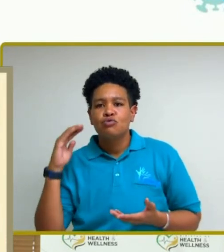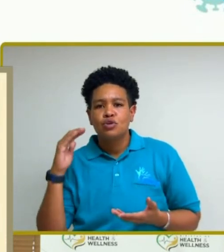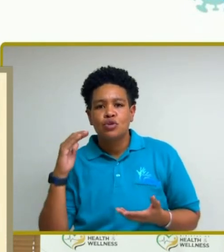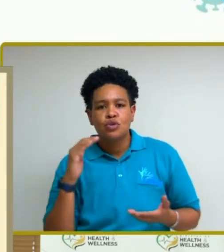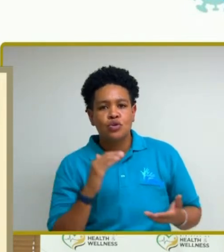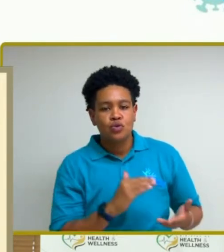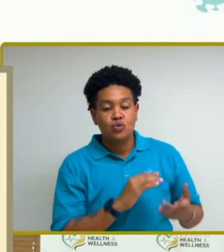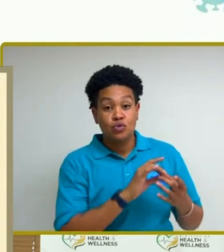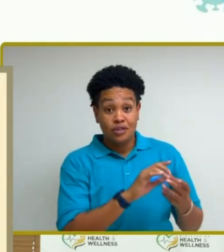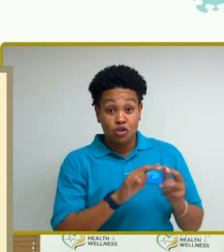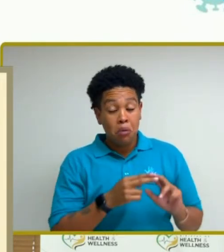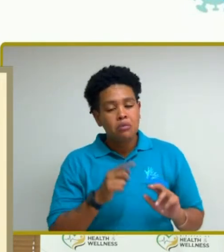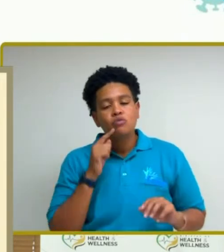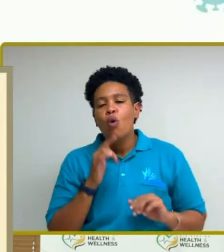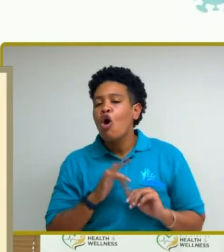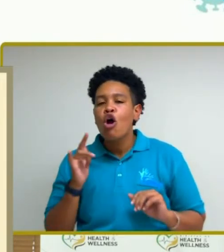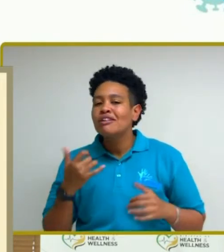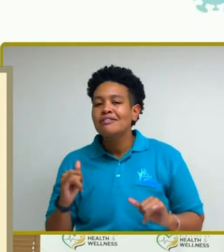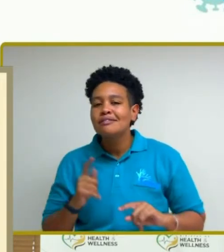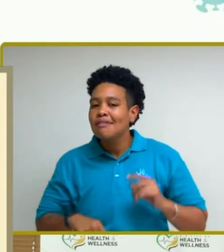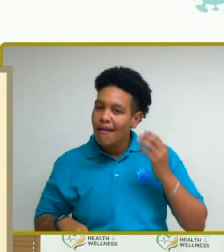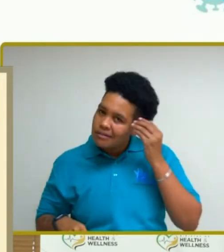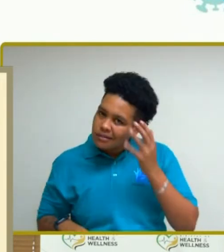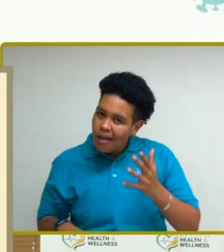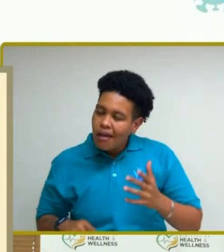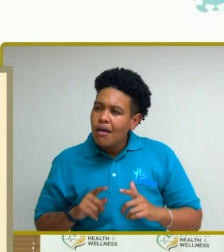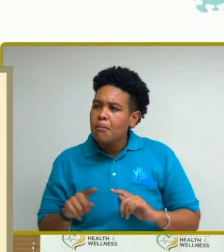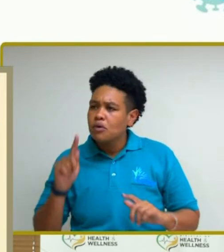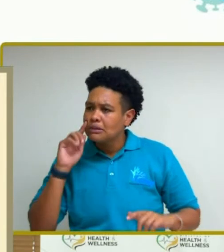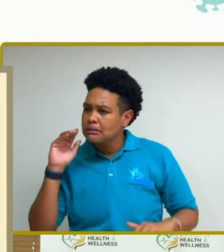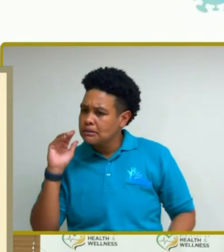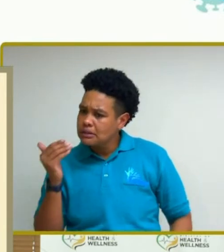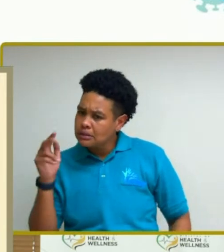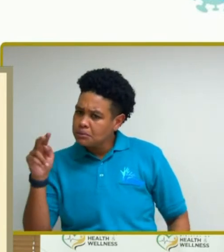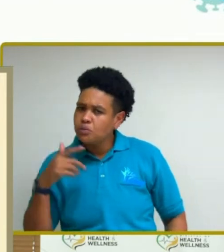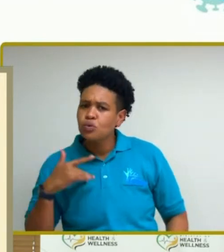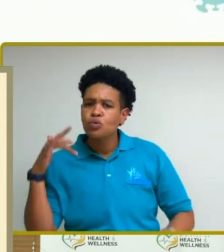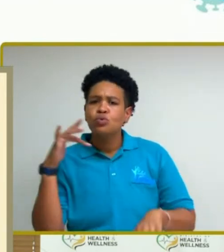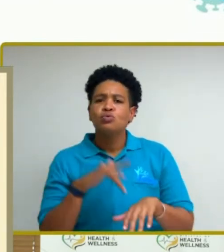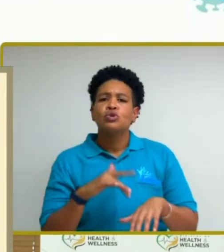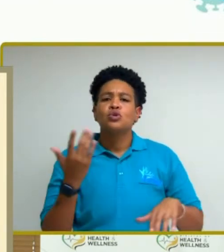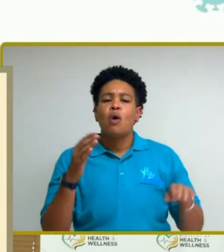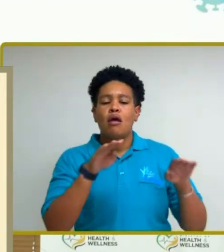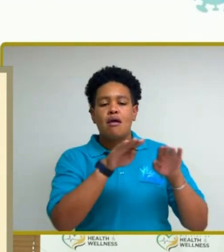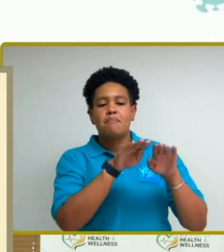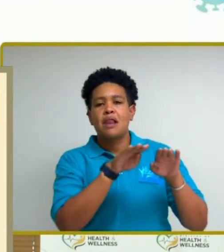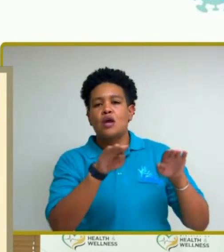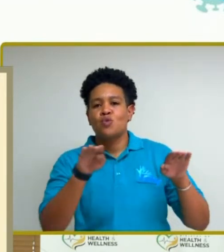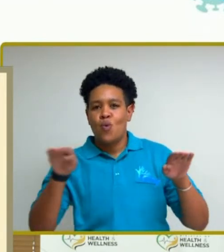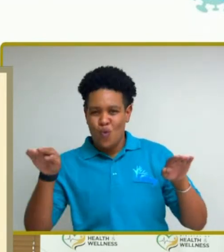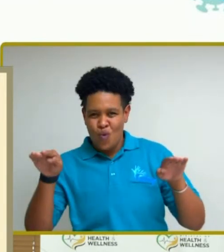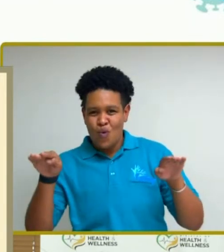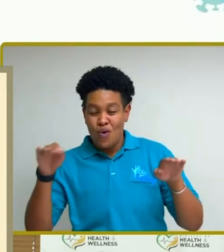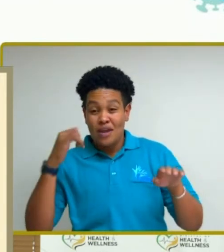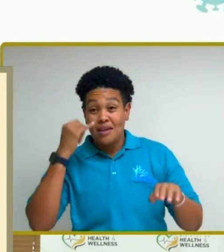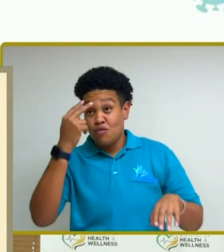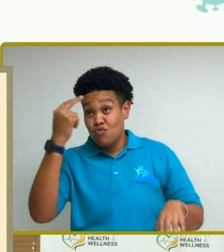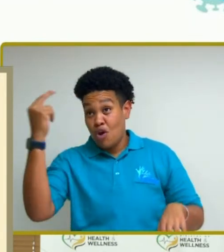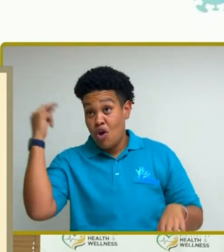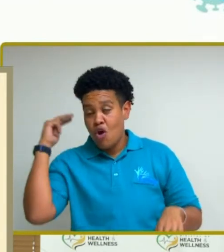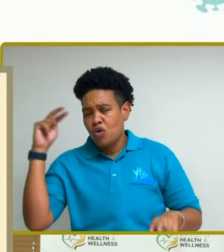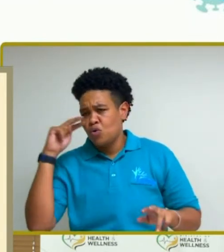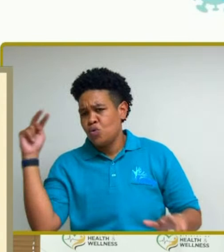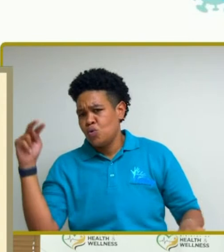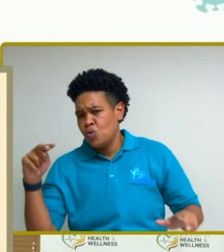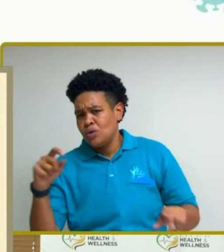of cases. What it appears is that we may have reached a plateau. If you recall, and if you look at